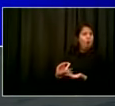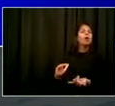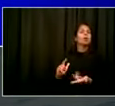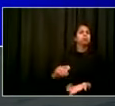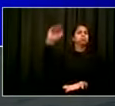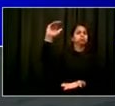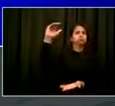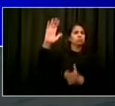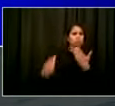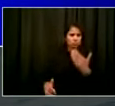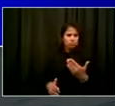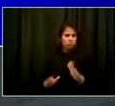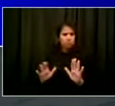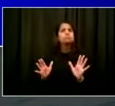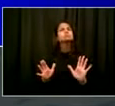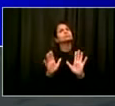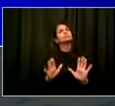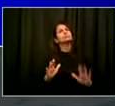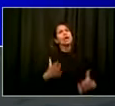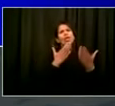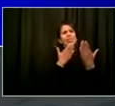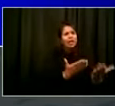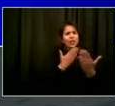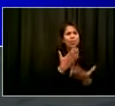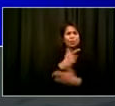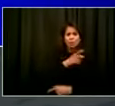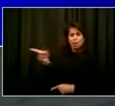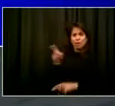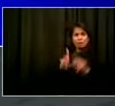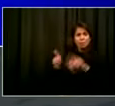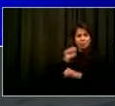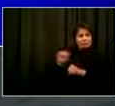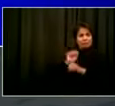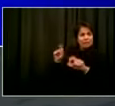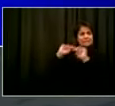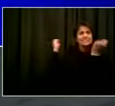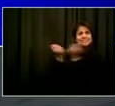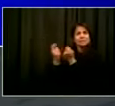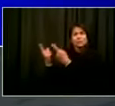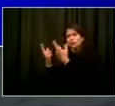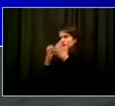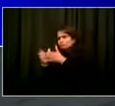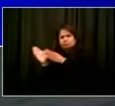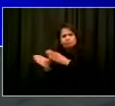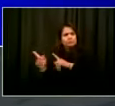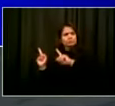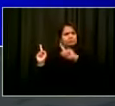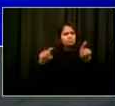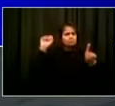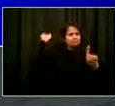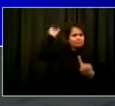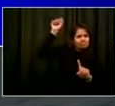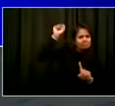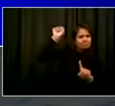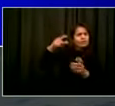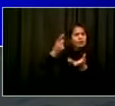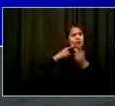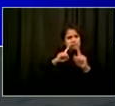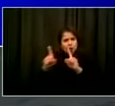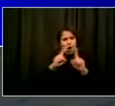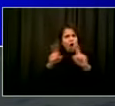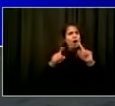our incredible census team that took on this challenge, and they had no quit in them. No matter what was thrown at them, they kept fighting. And I